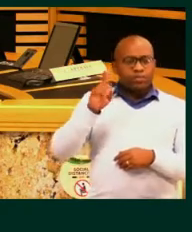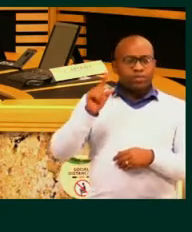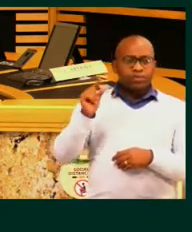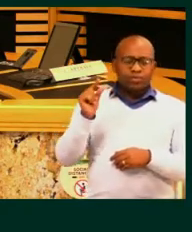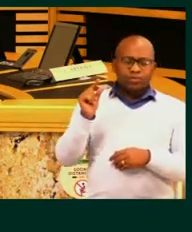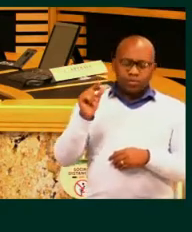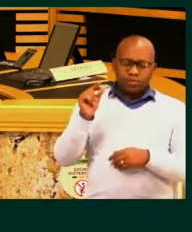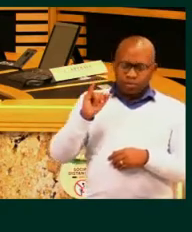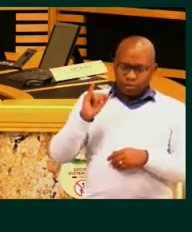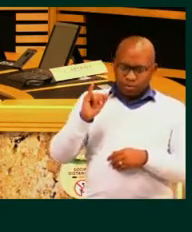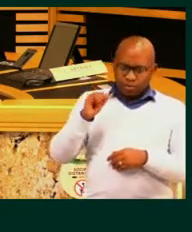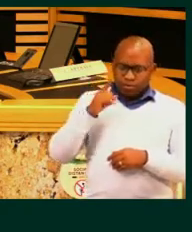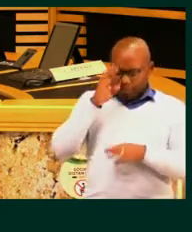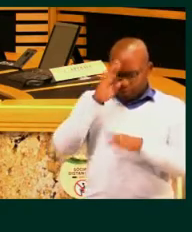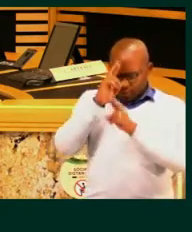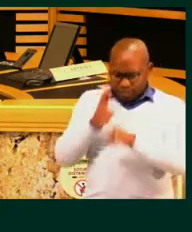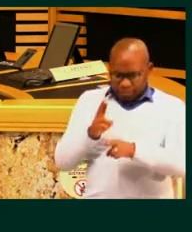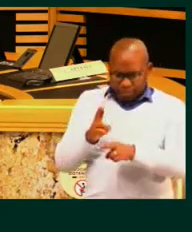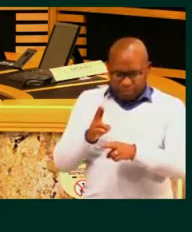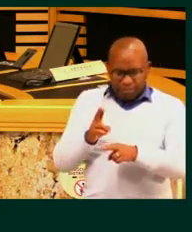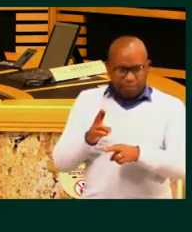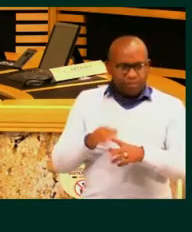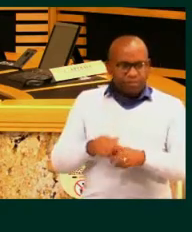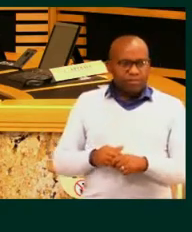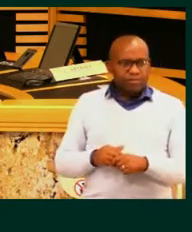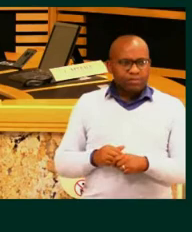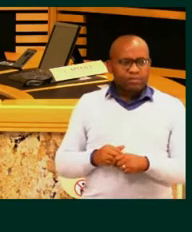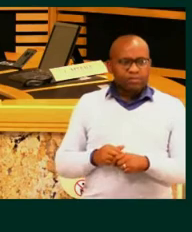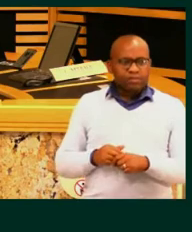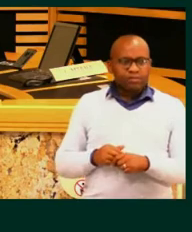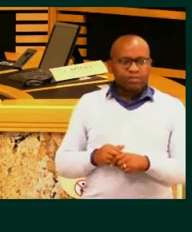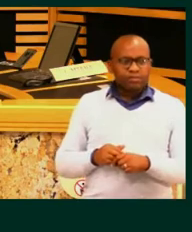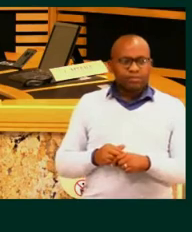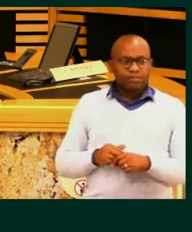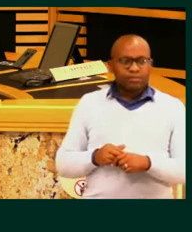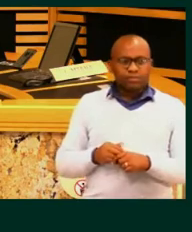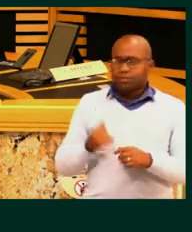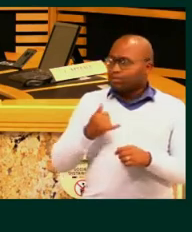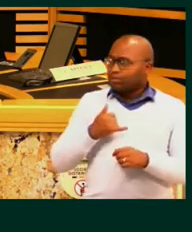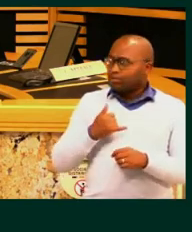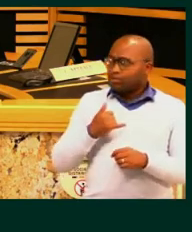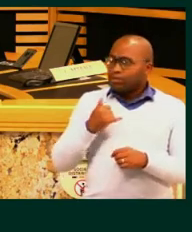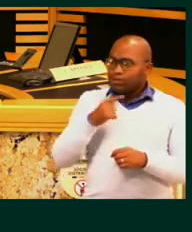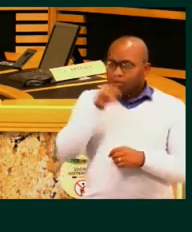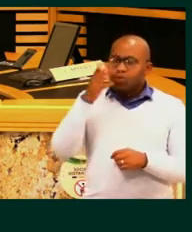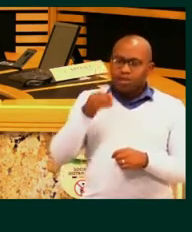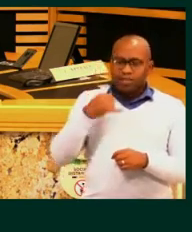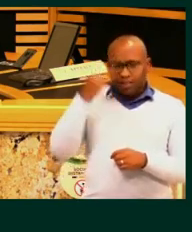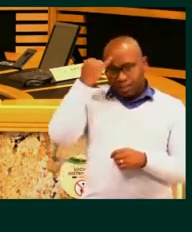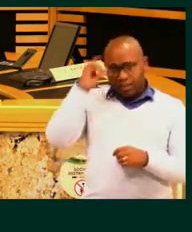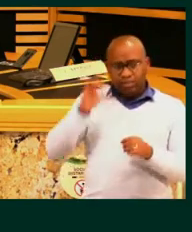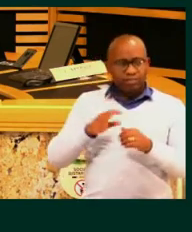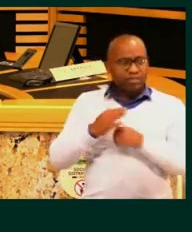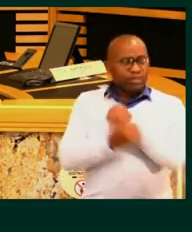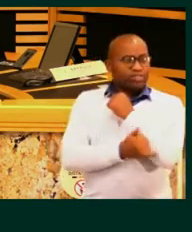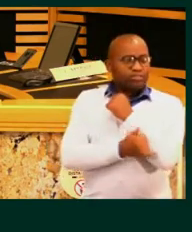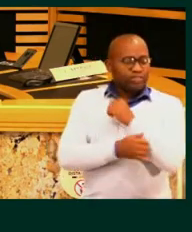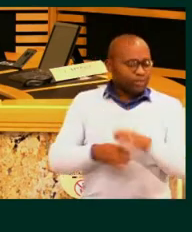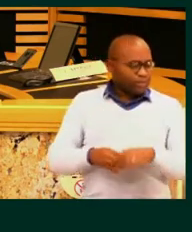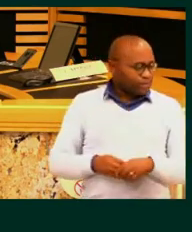all are respected so that we will have an ideal Nation we will have an ideal country thank you